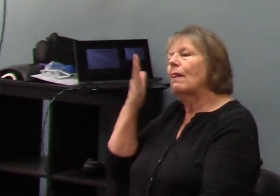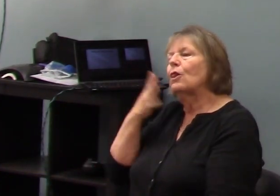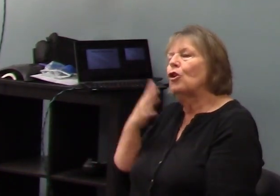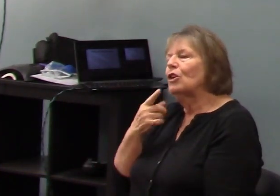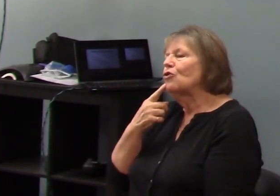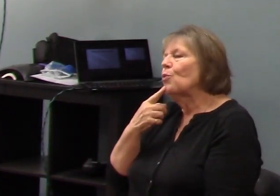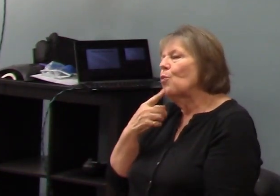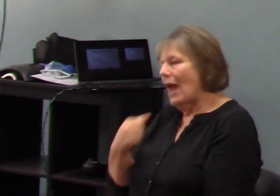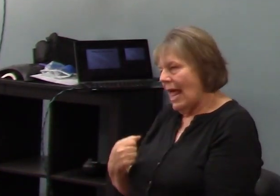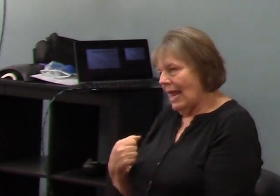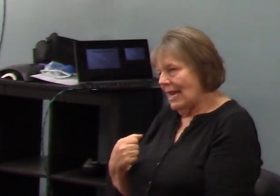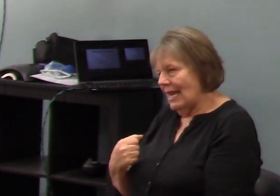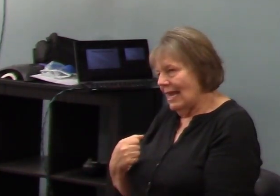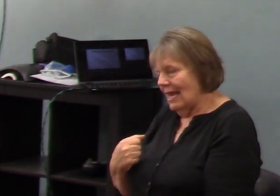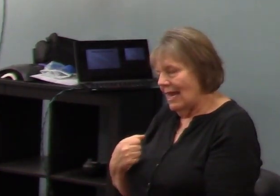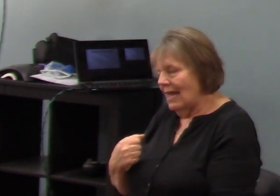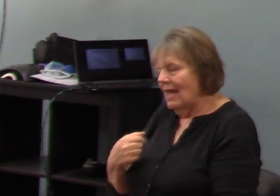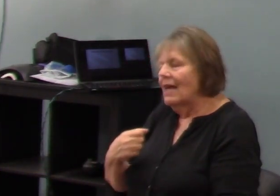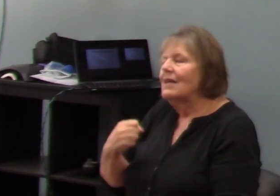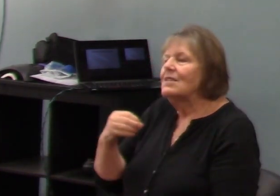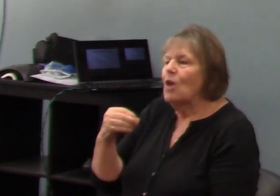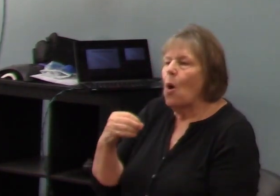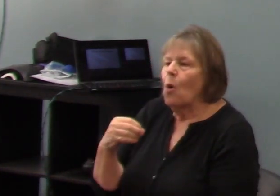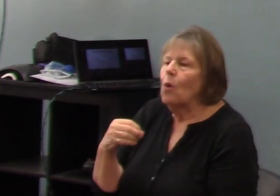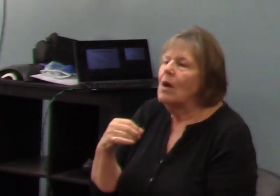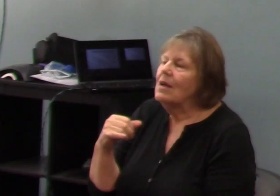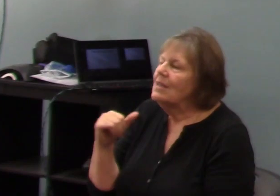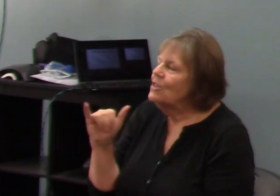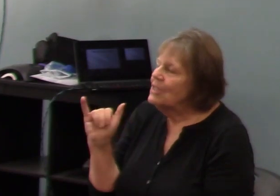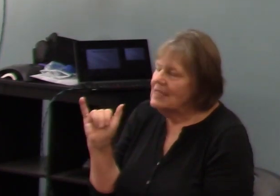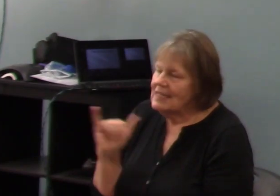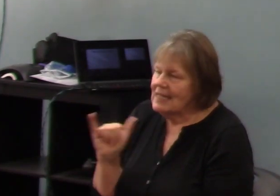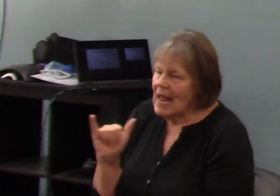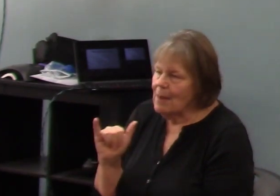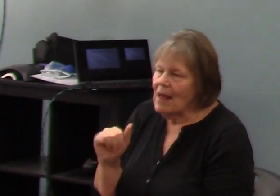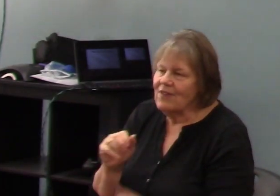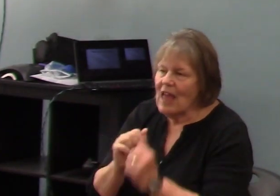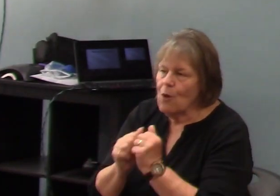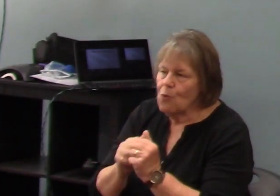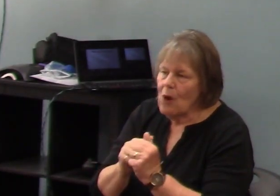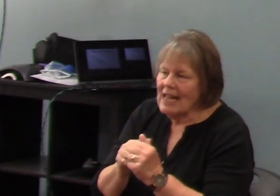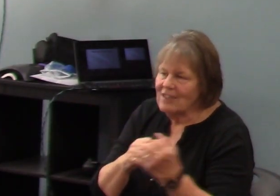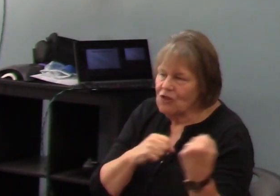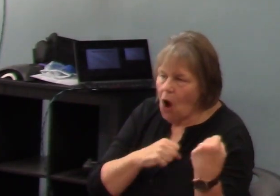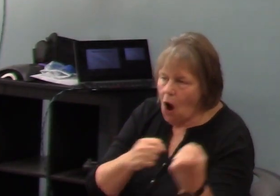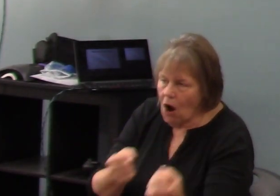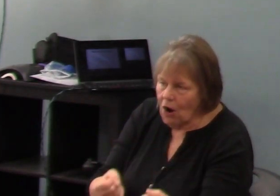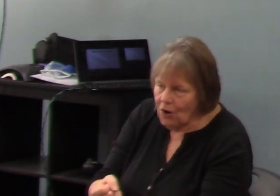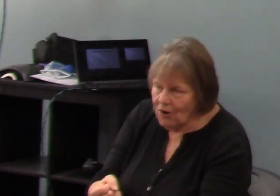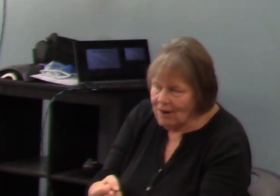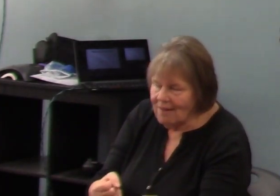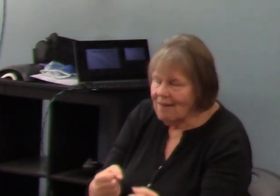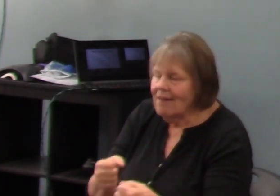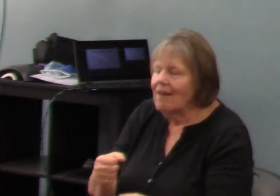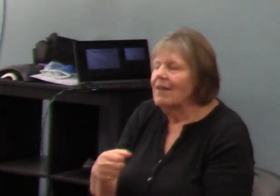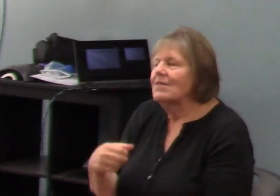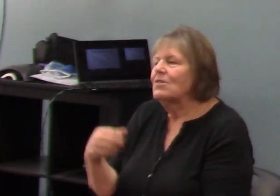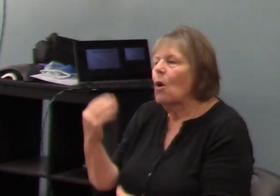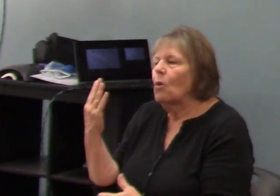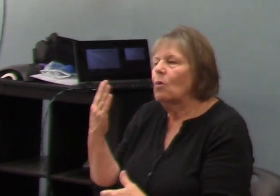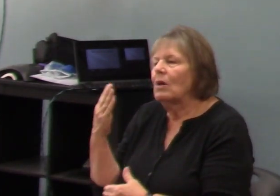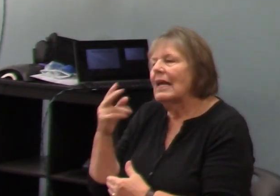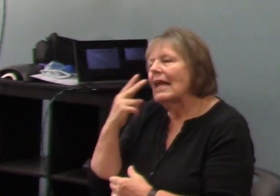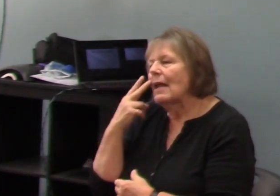coming toward you, it compresses those sound waves, it appears higher. When it's going away, the sound waves appear lower.